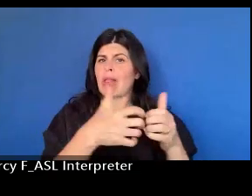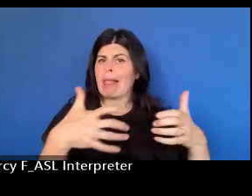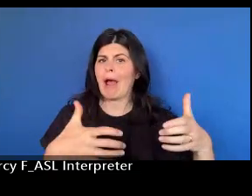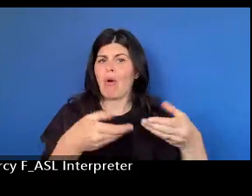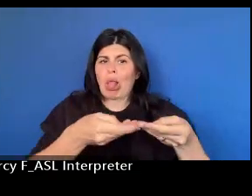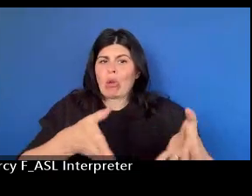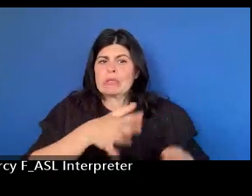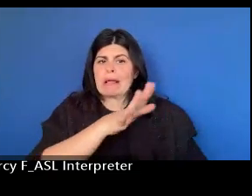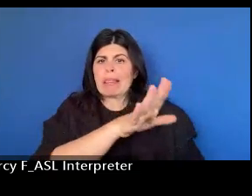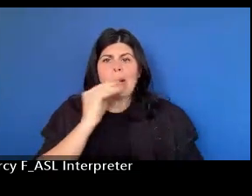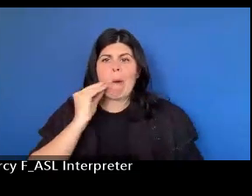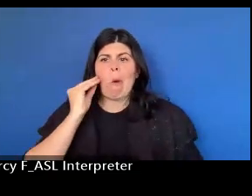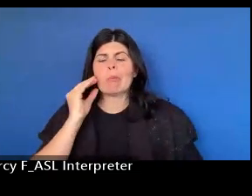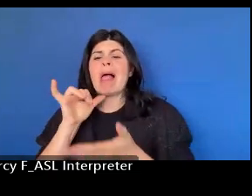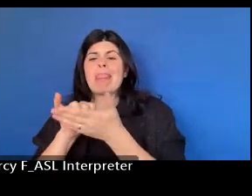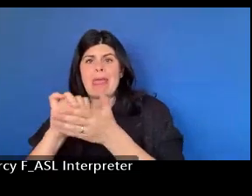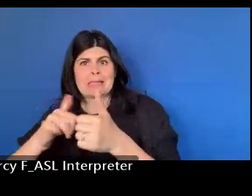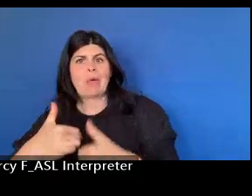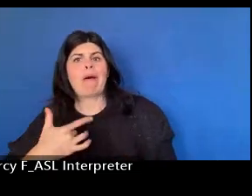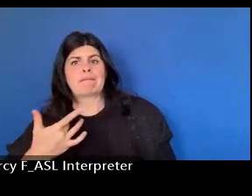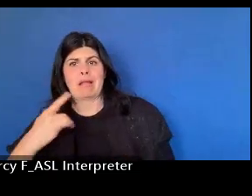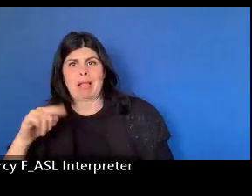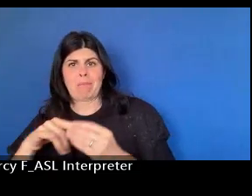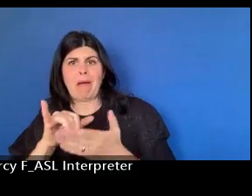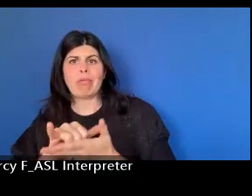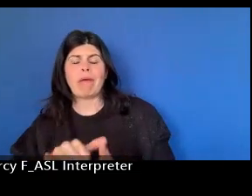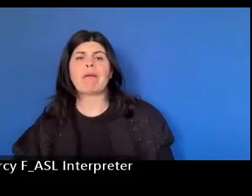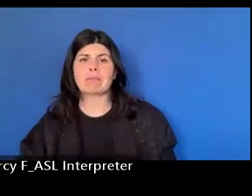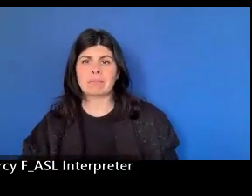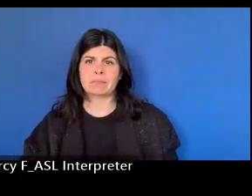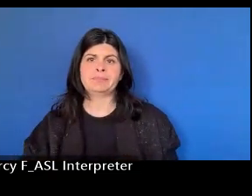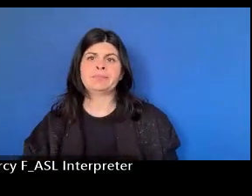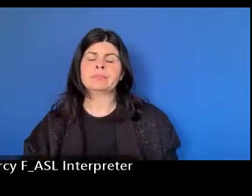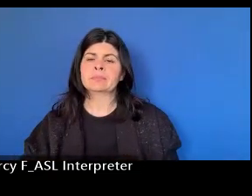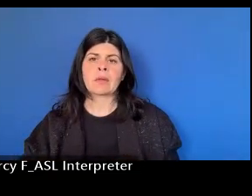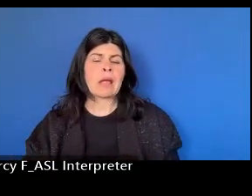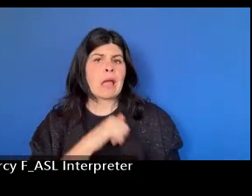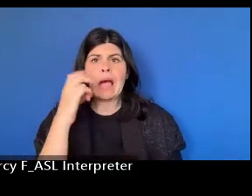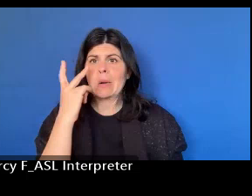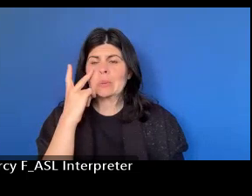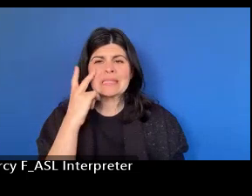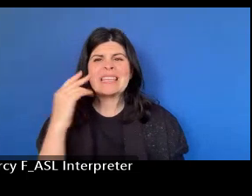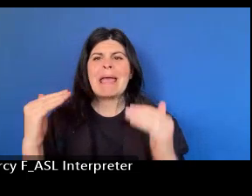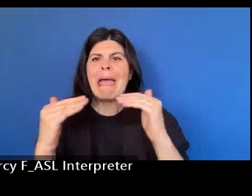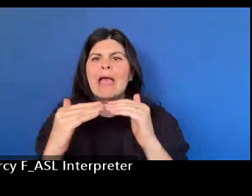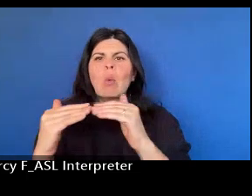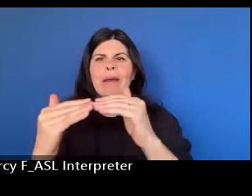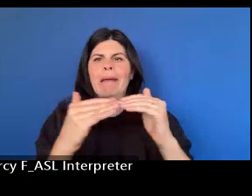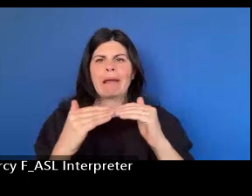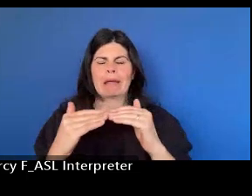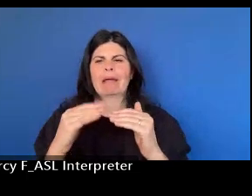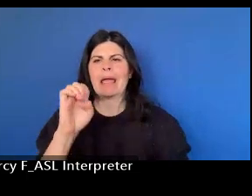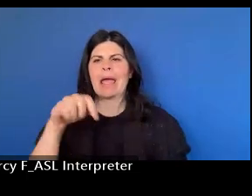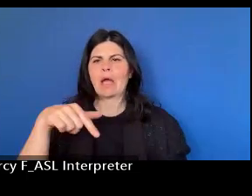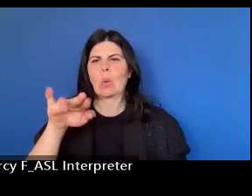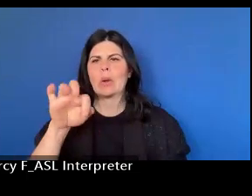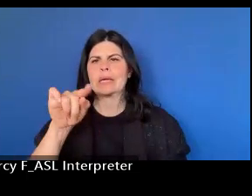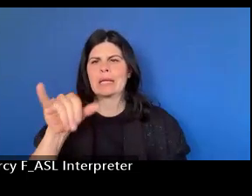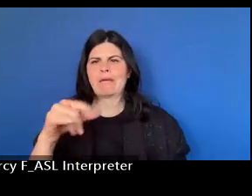And that's how I feel about it. And so I don't see any equity in this for people in my community.